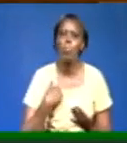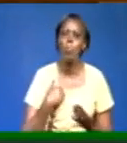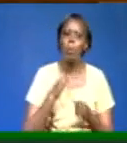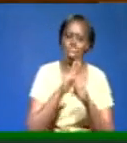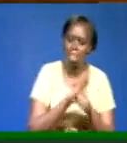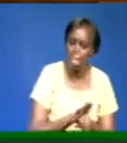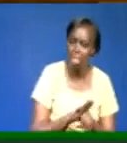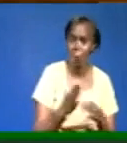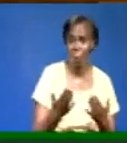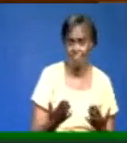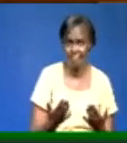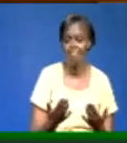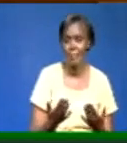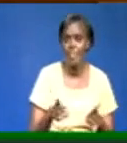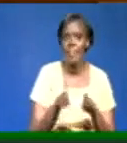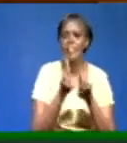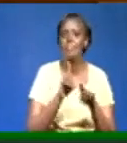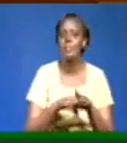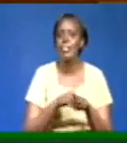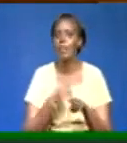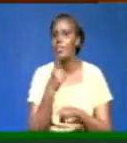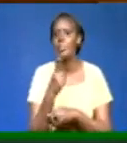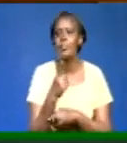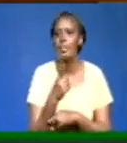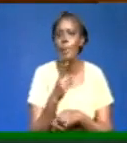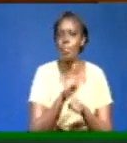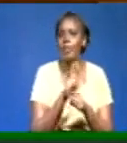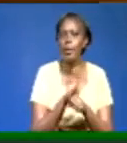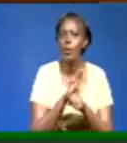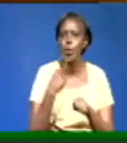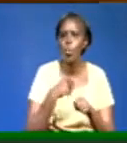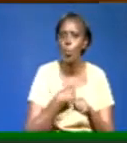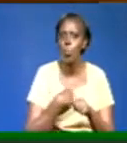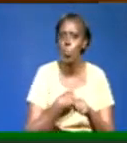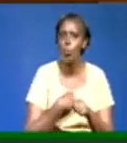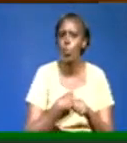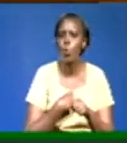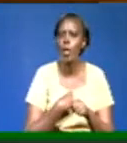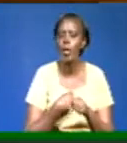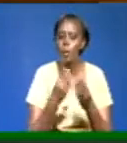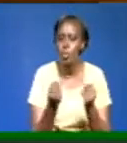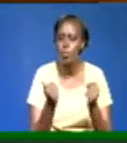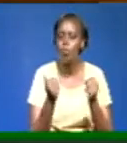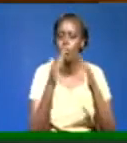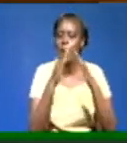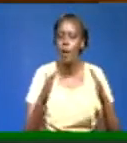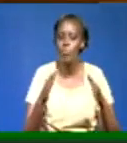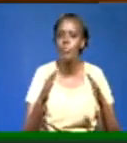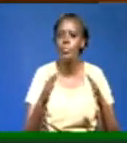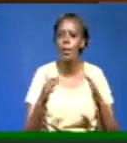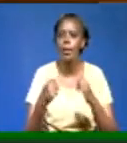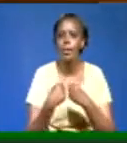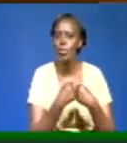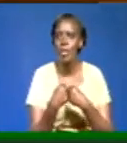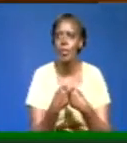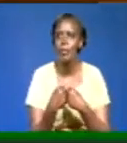or that even as minority, we are settling scores in this house. Madam Speaker, and